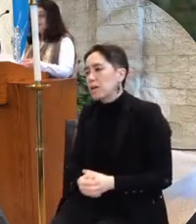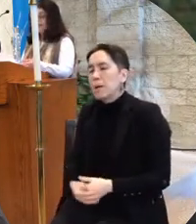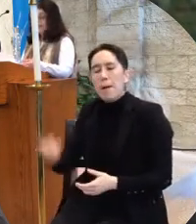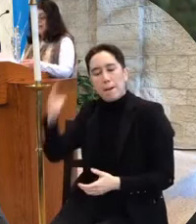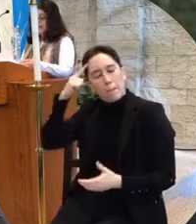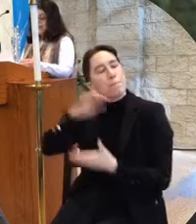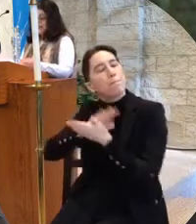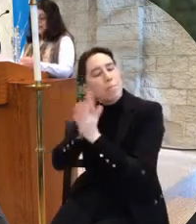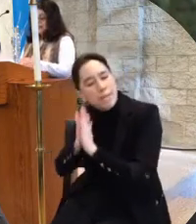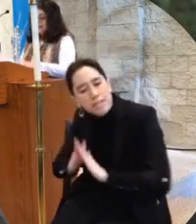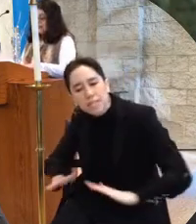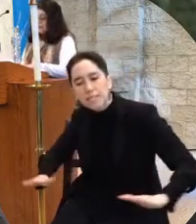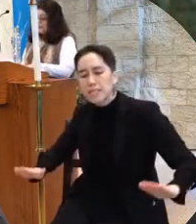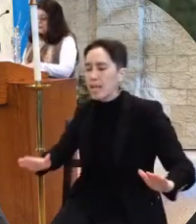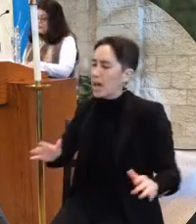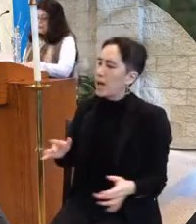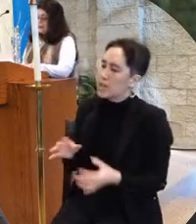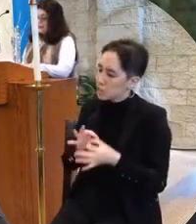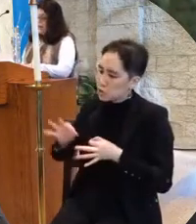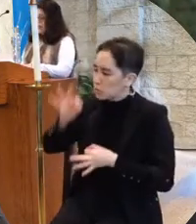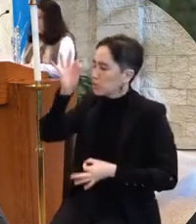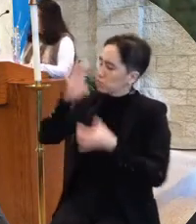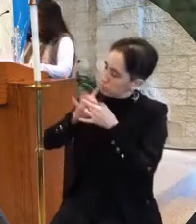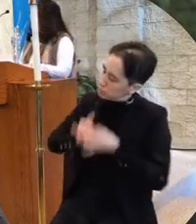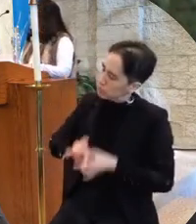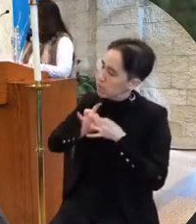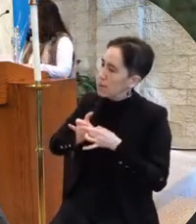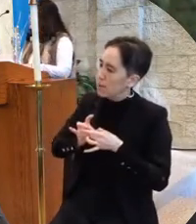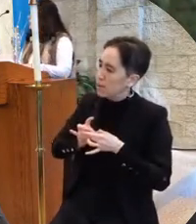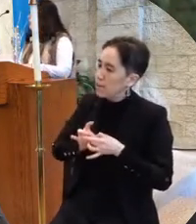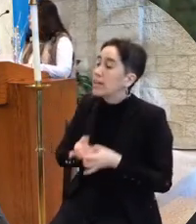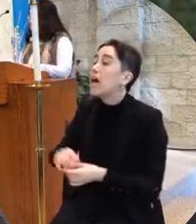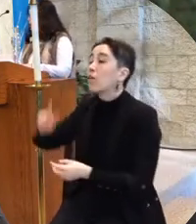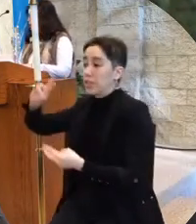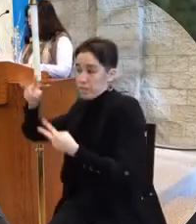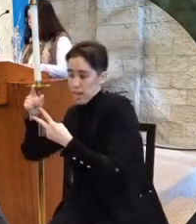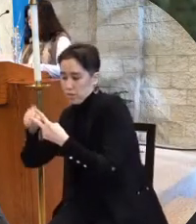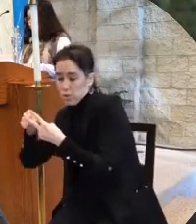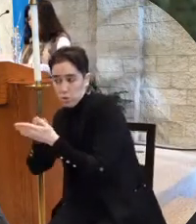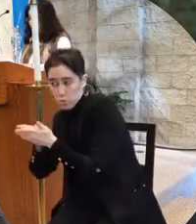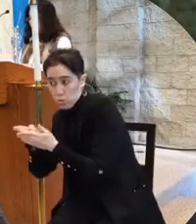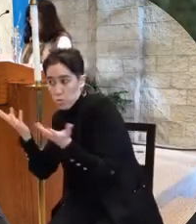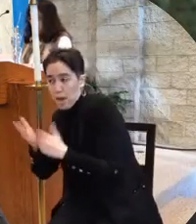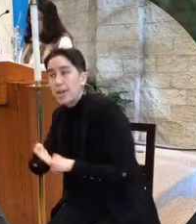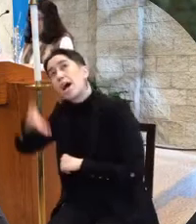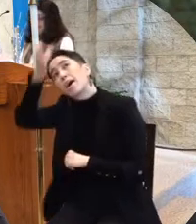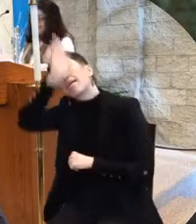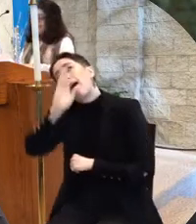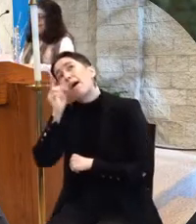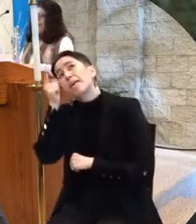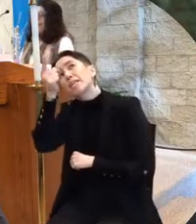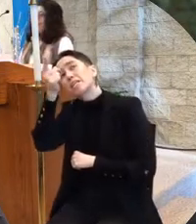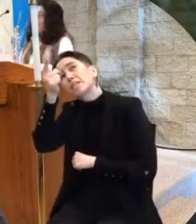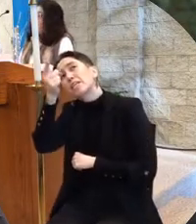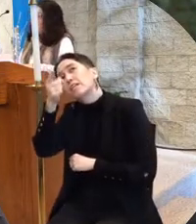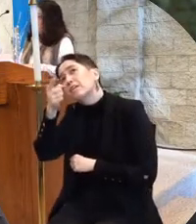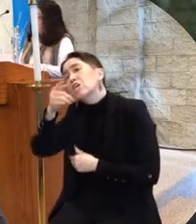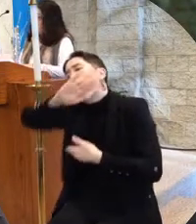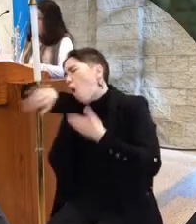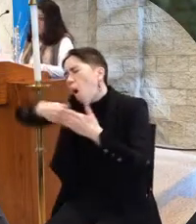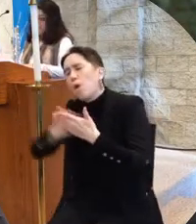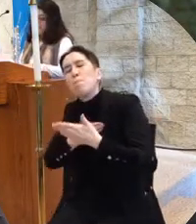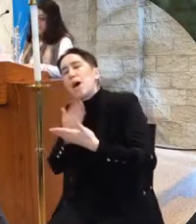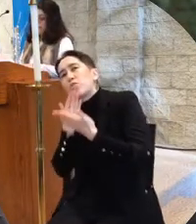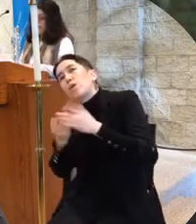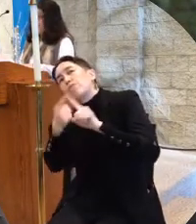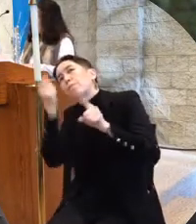wholeness. The second truth is that God really is the source of all my good. This sunk in deep from a cognitive